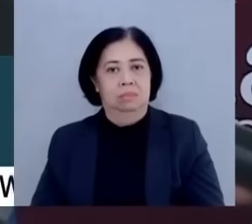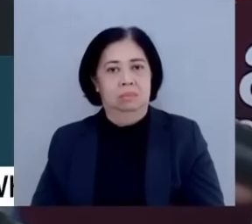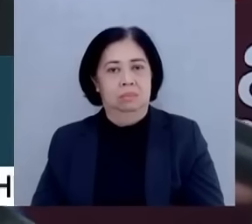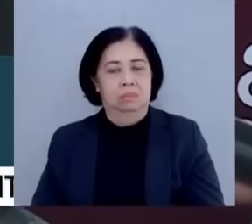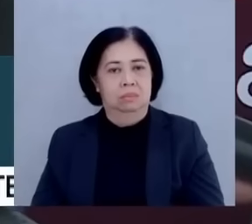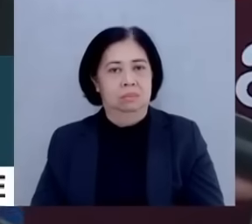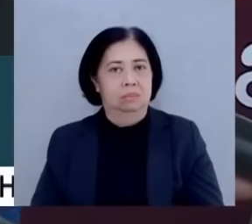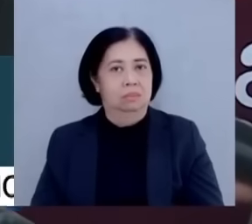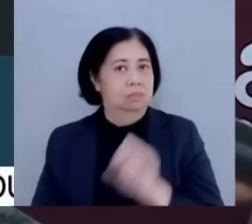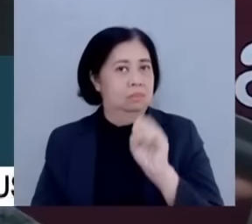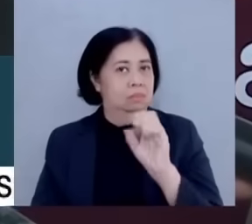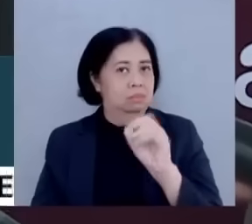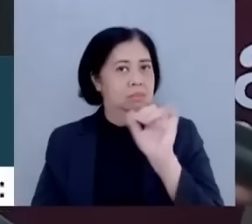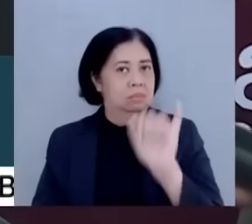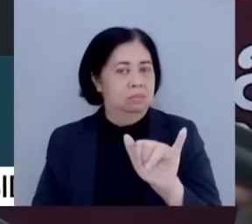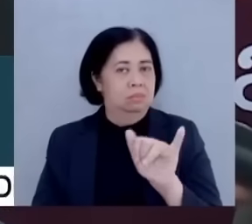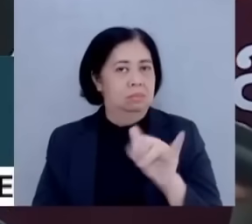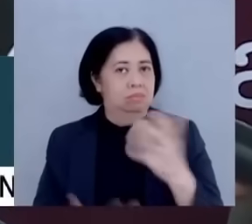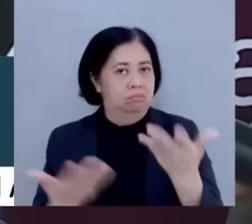So that's the playbook.